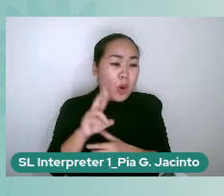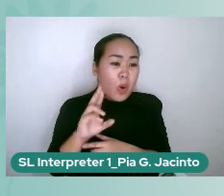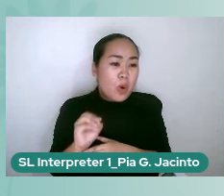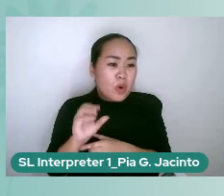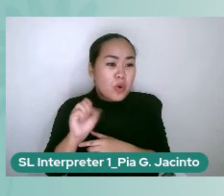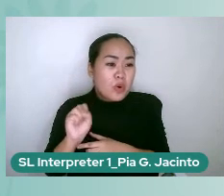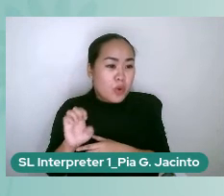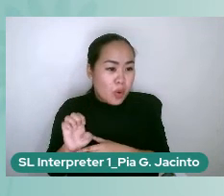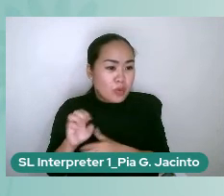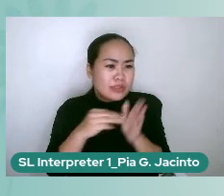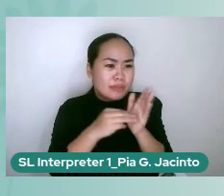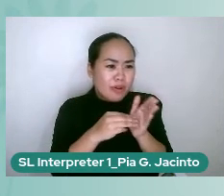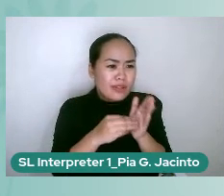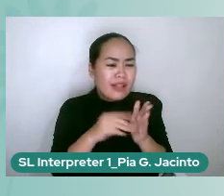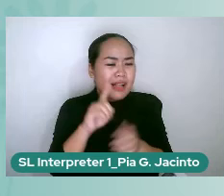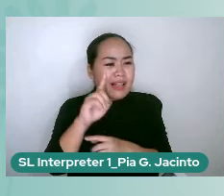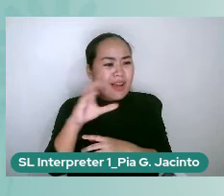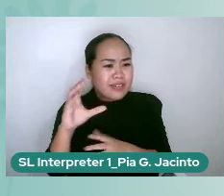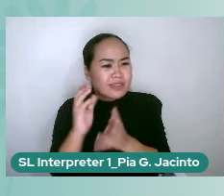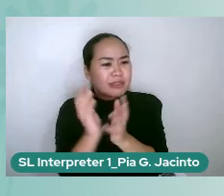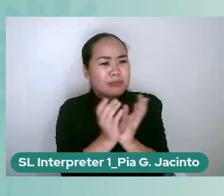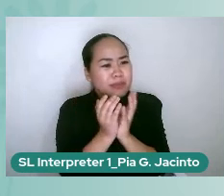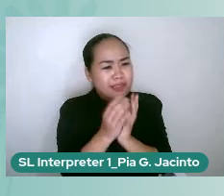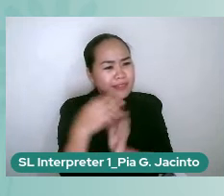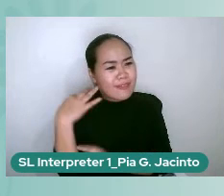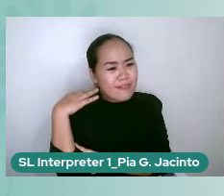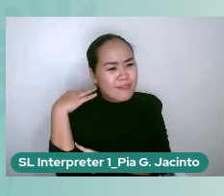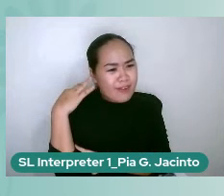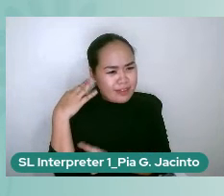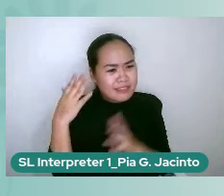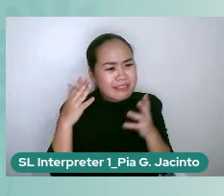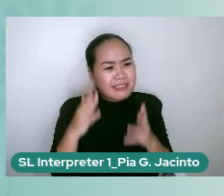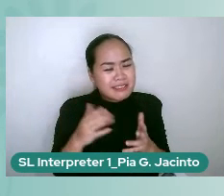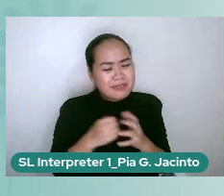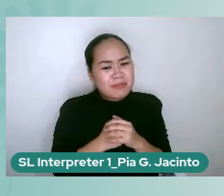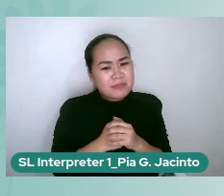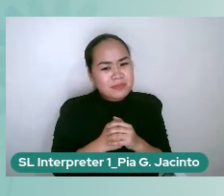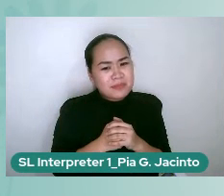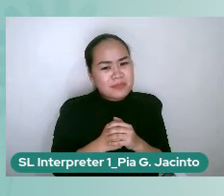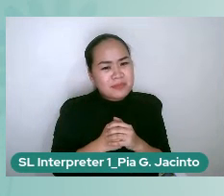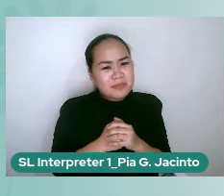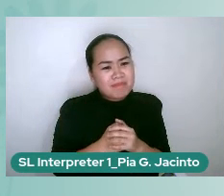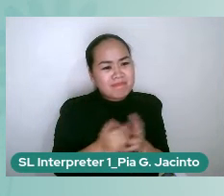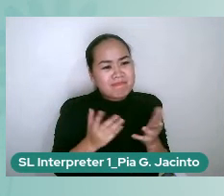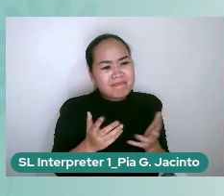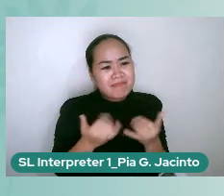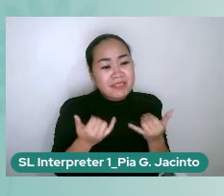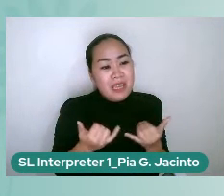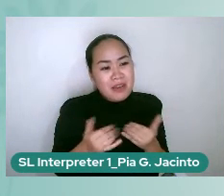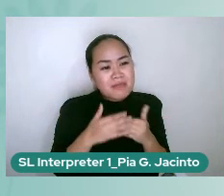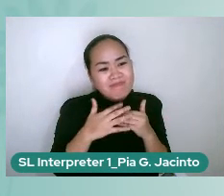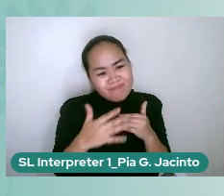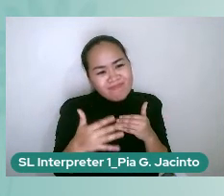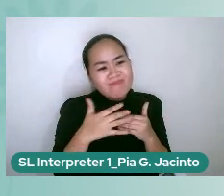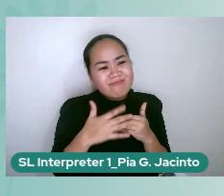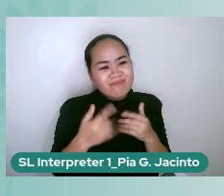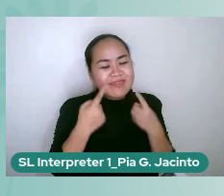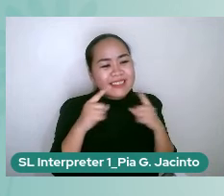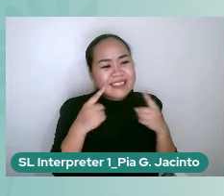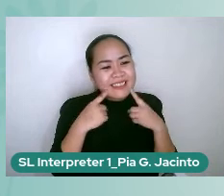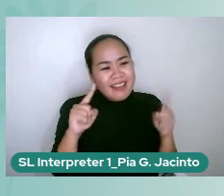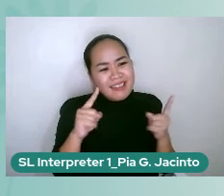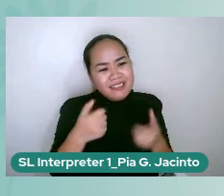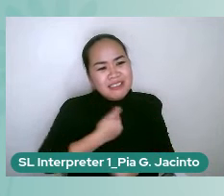and over 100 community volunteers trained. So that is ongoing. That is a success of